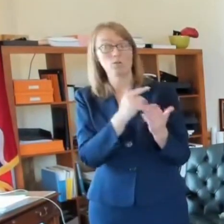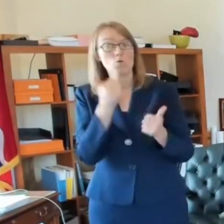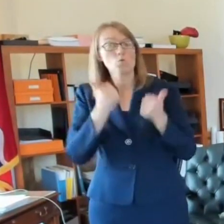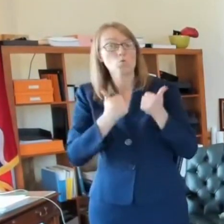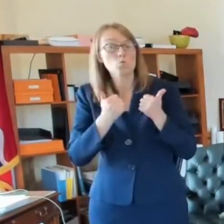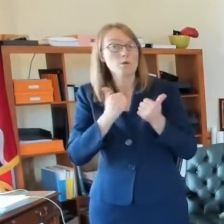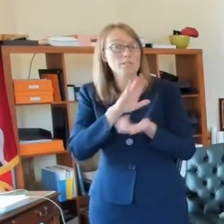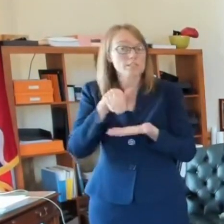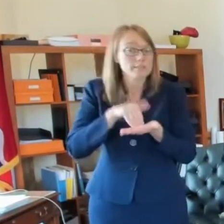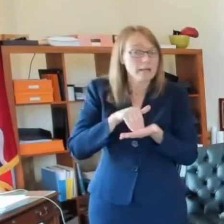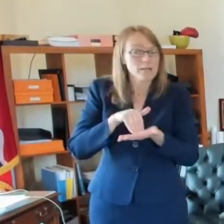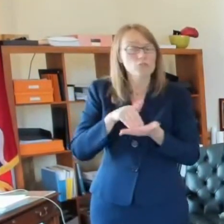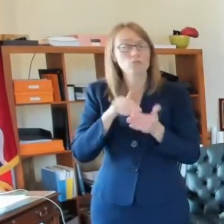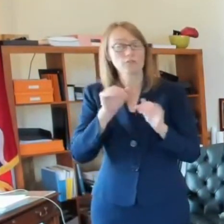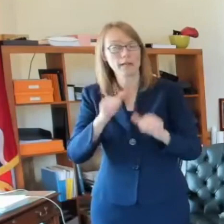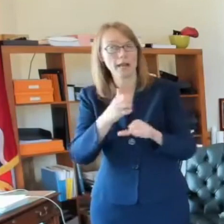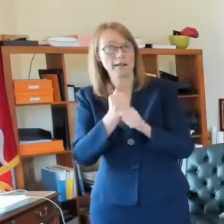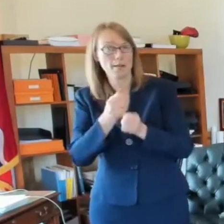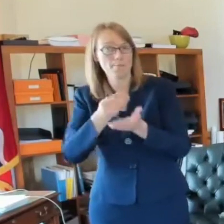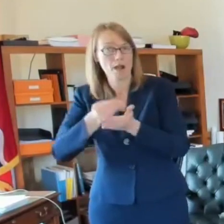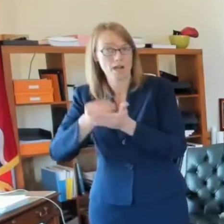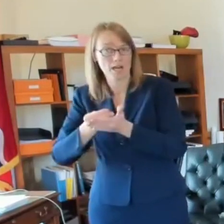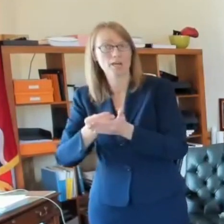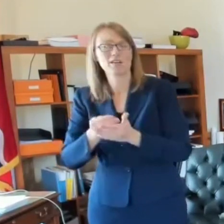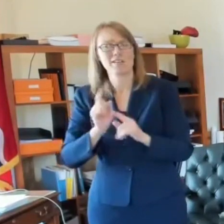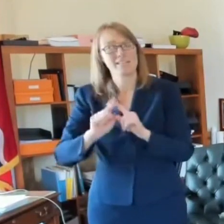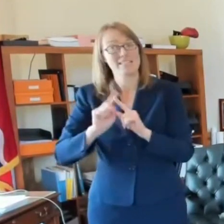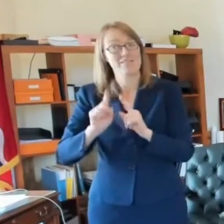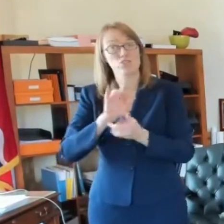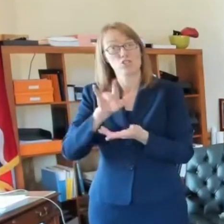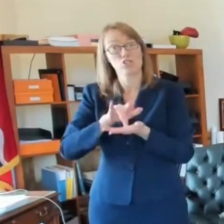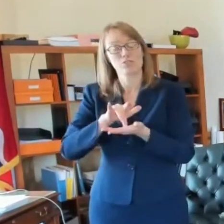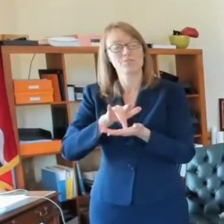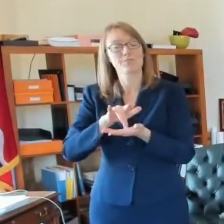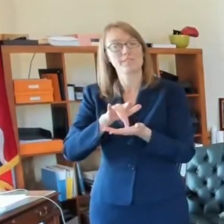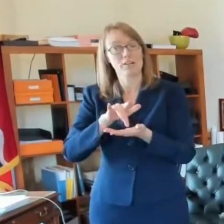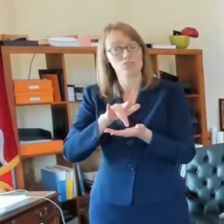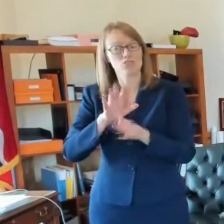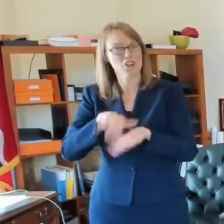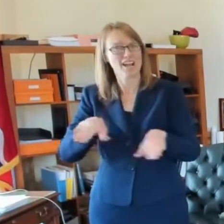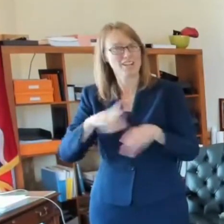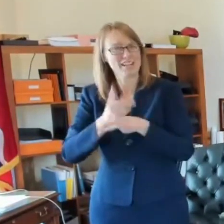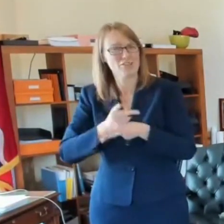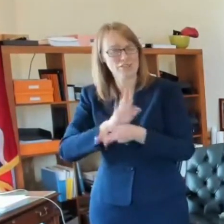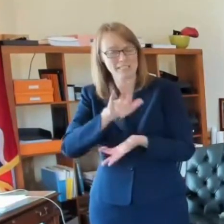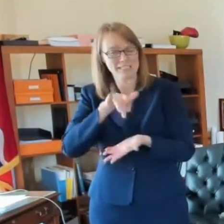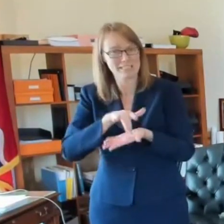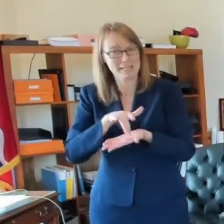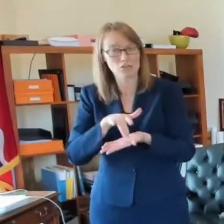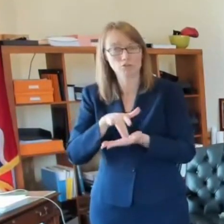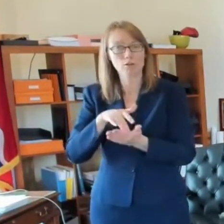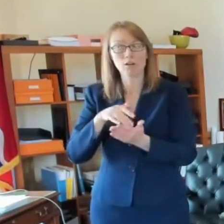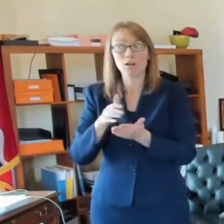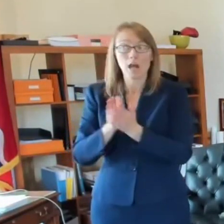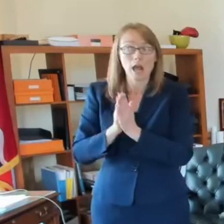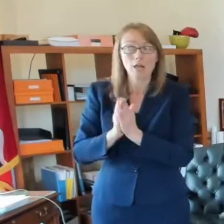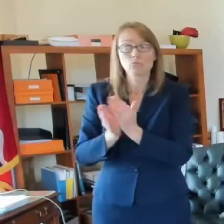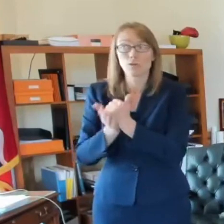care centers applied for funds. It's very important that these child care centers be able to stay open. We